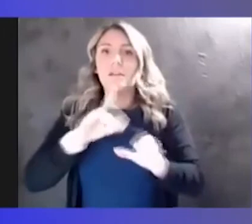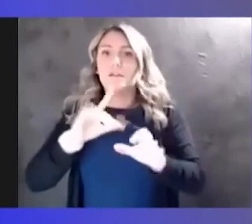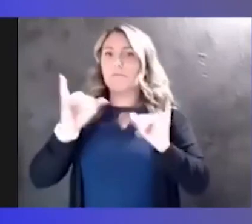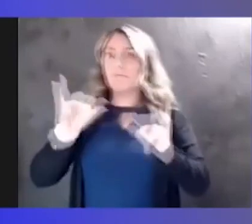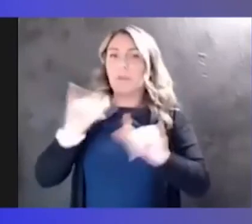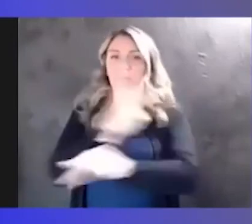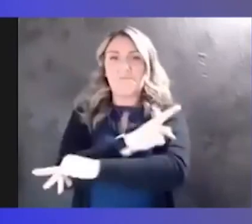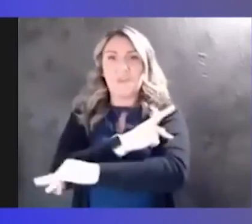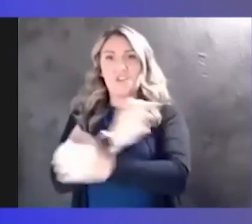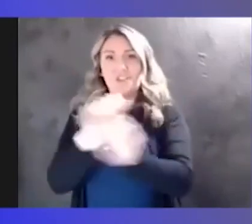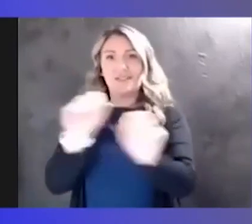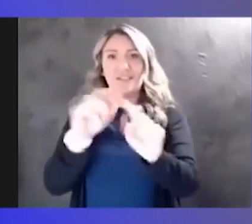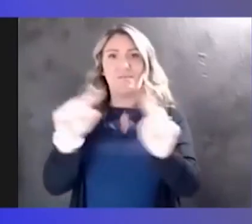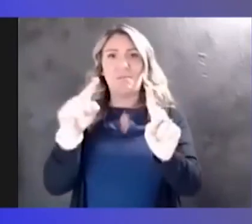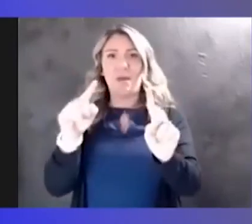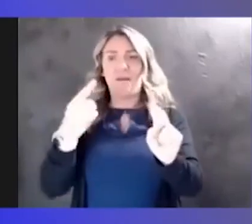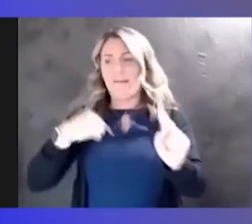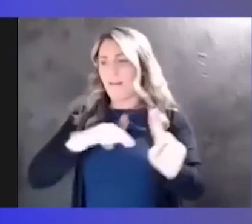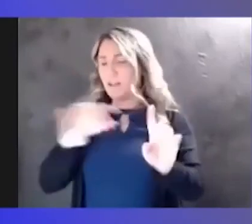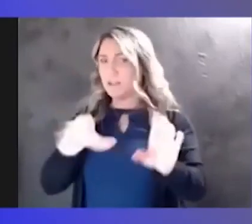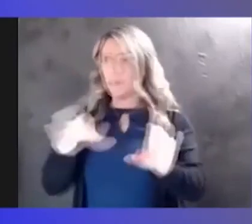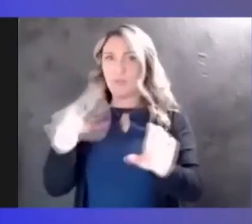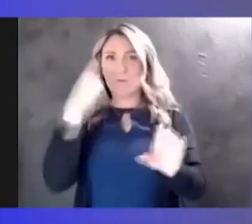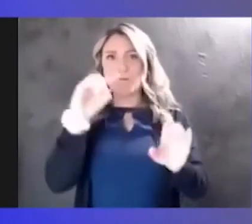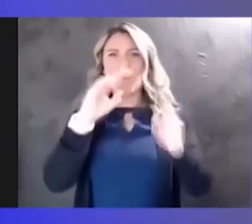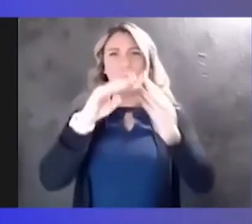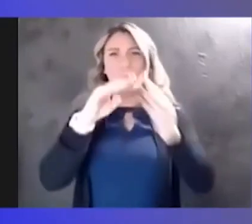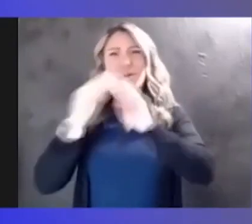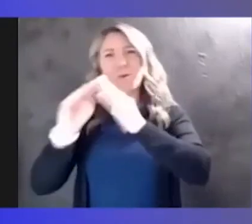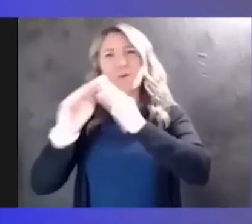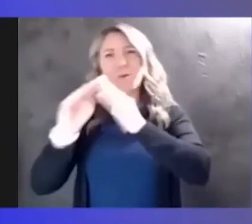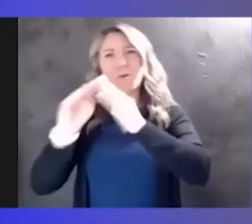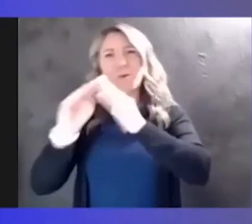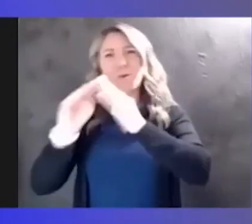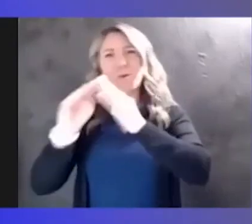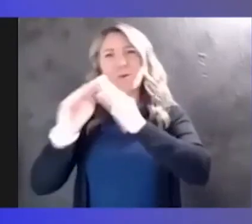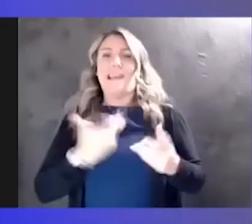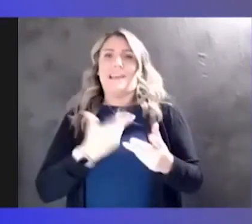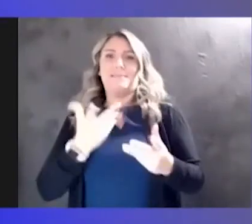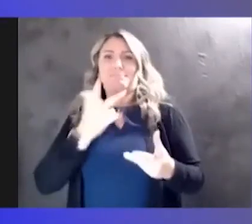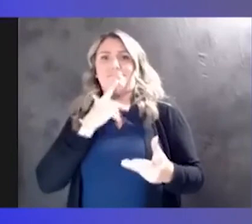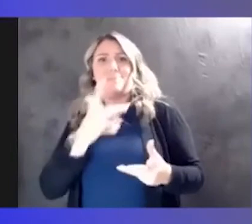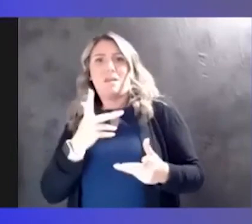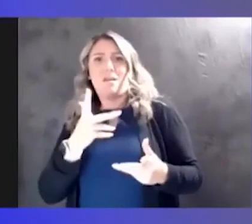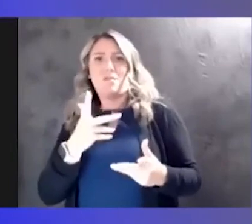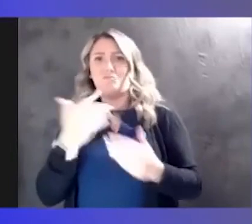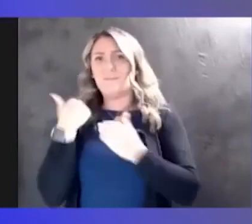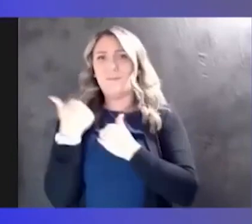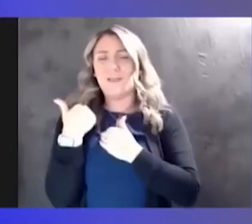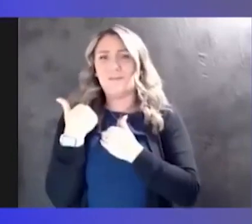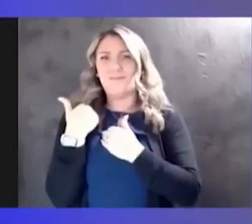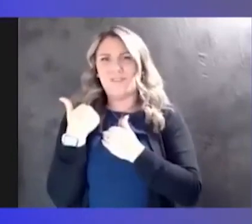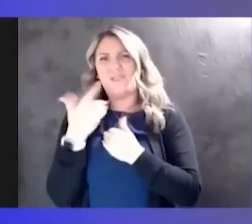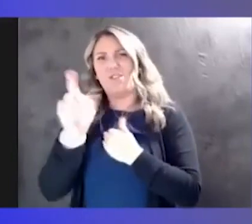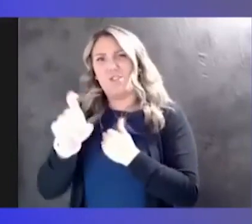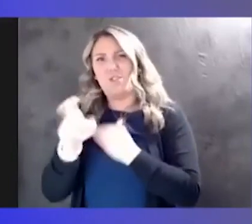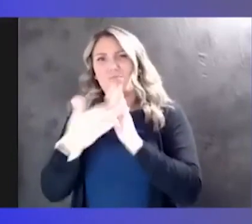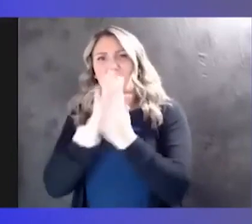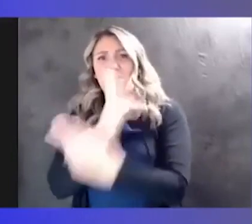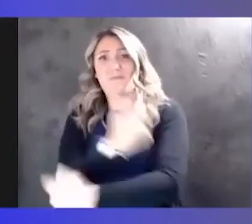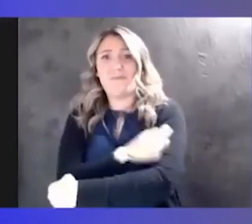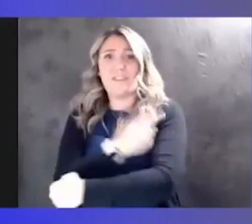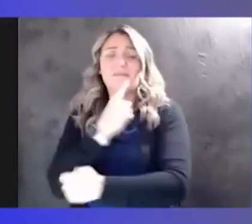doing it for them as a community, which I think is our obligation, is to get vaccinated. That's the best thing that we can do. Be sensible